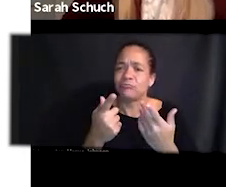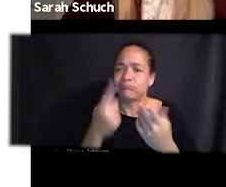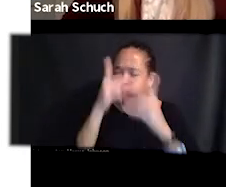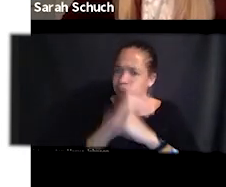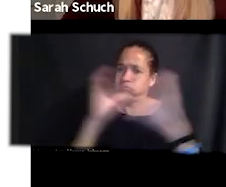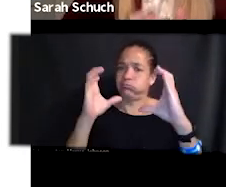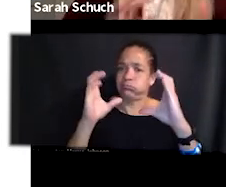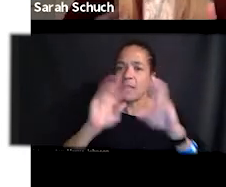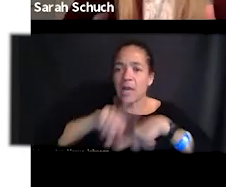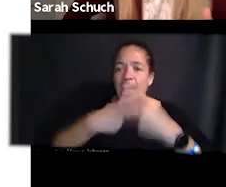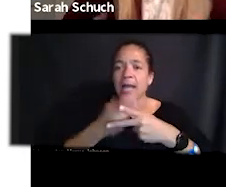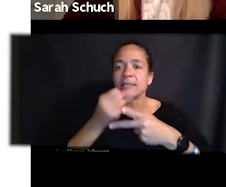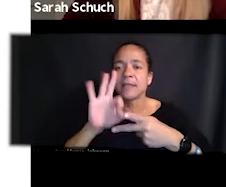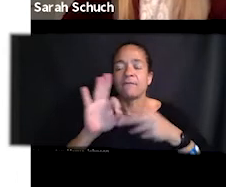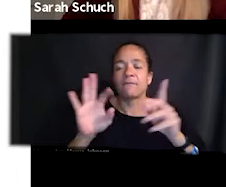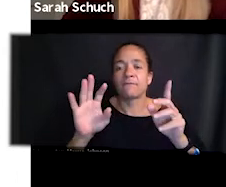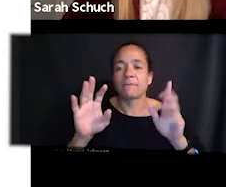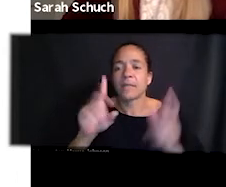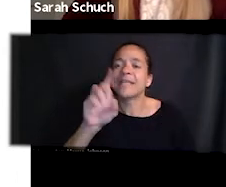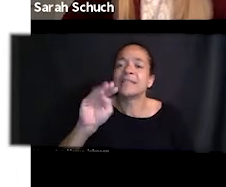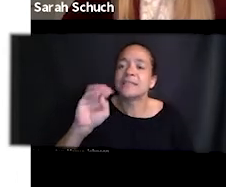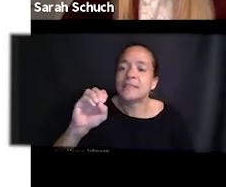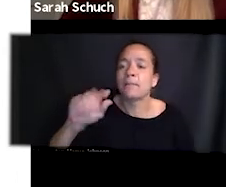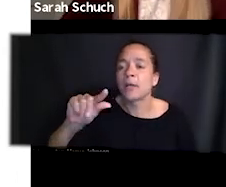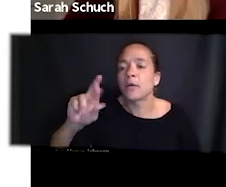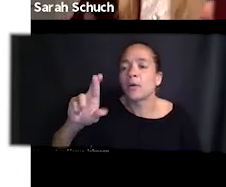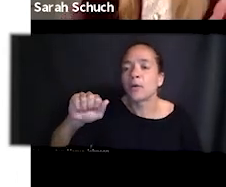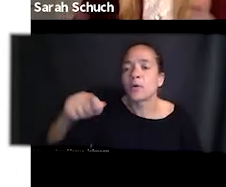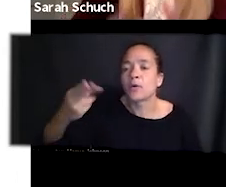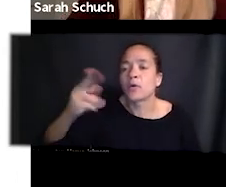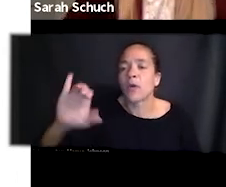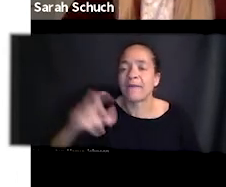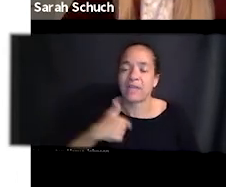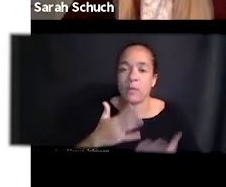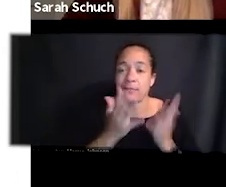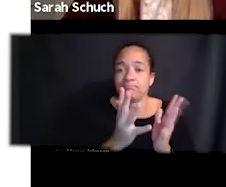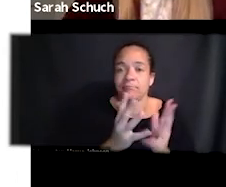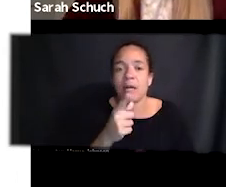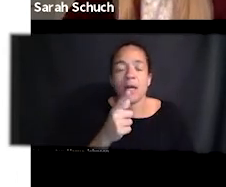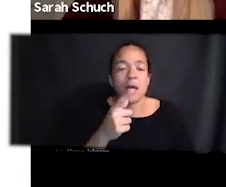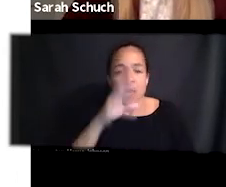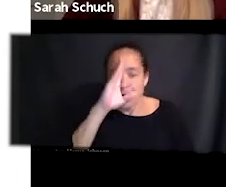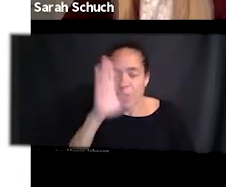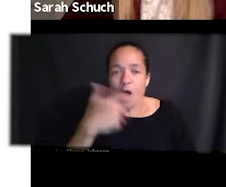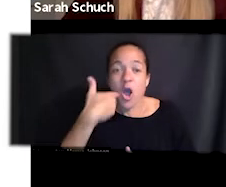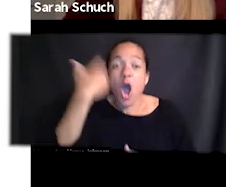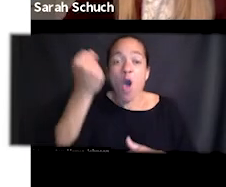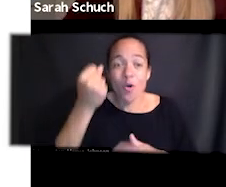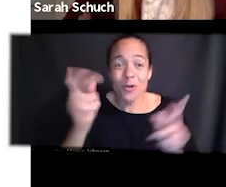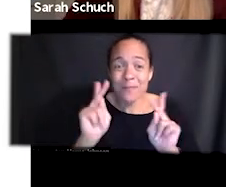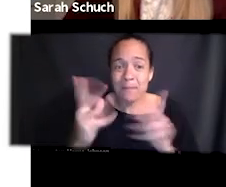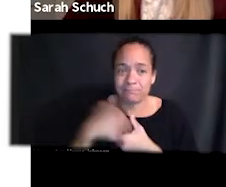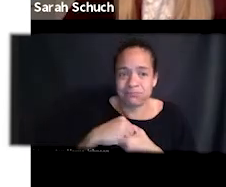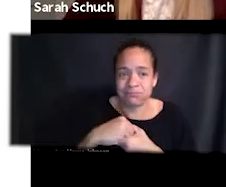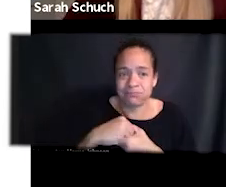of residents or the demographic that we spoke with. Obviously, you see a high demographic with our older residents, and it really just does